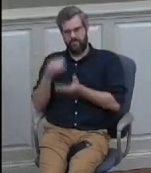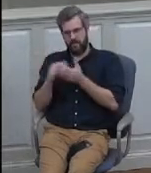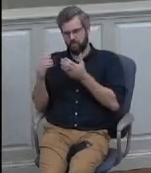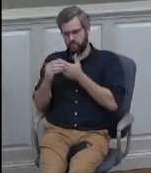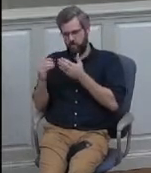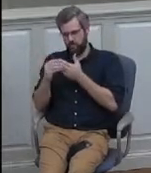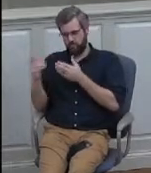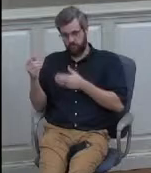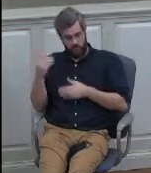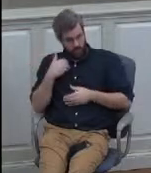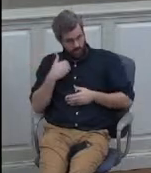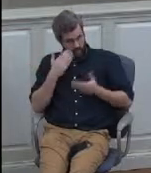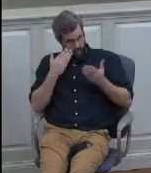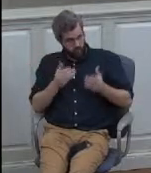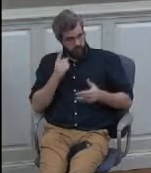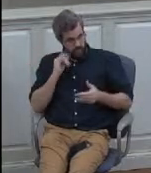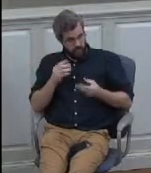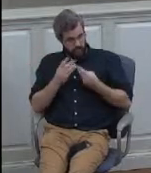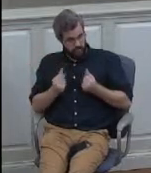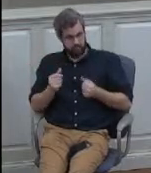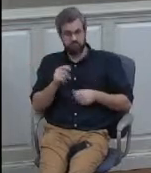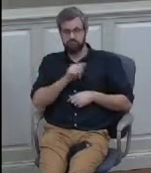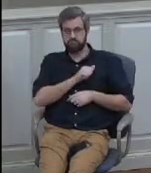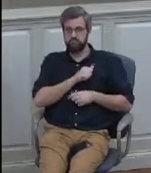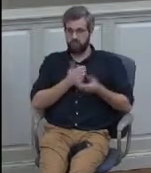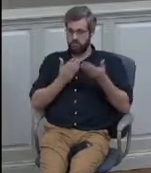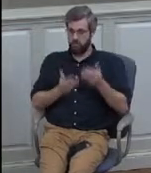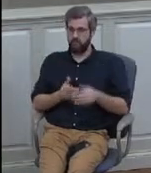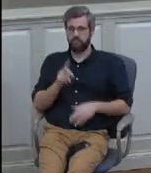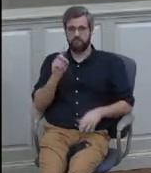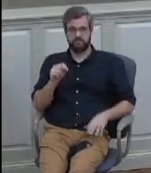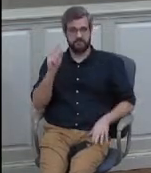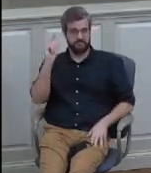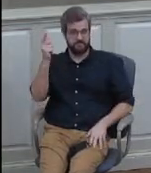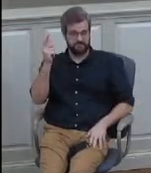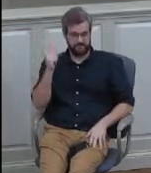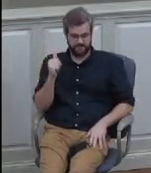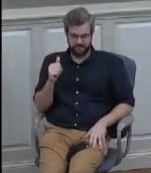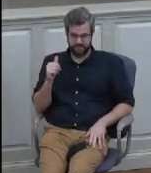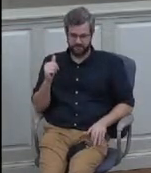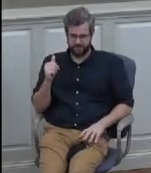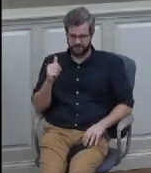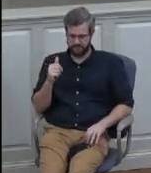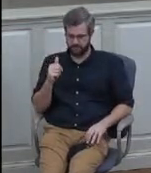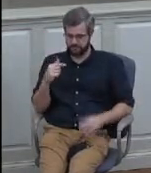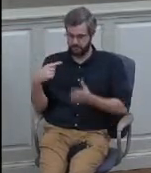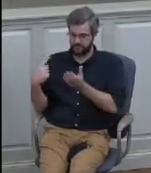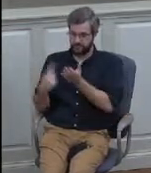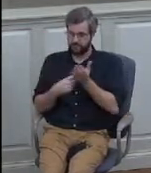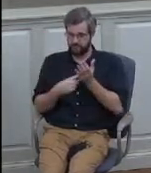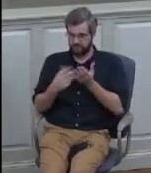you hear a motion for that resolution? So moved. Second. Commissioner Atkin, Commissioner Terry, thank you. Discussion?